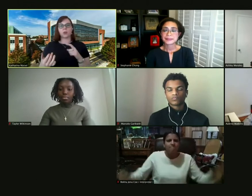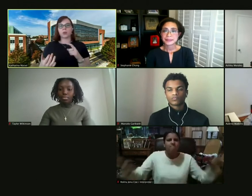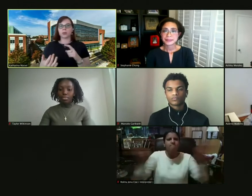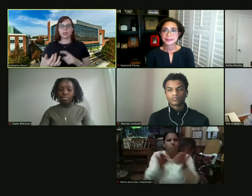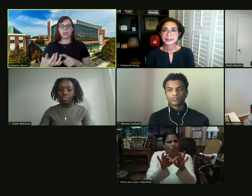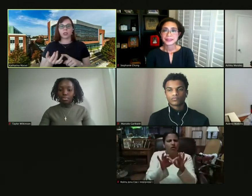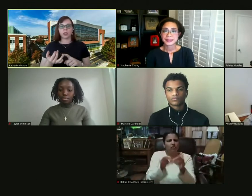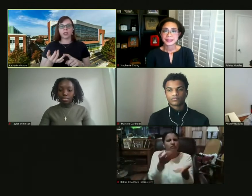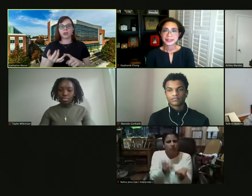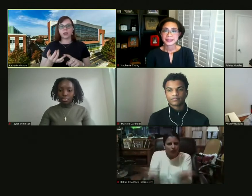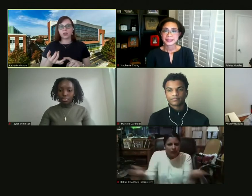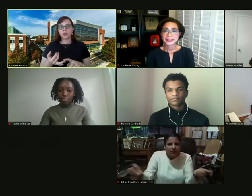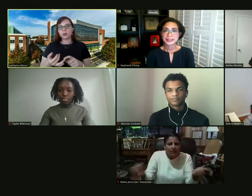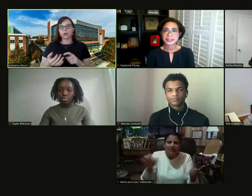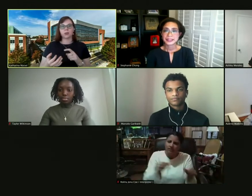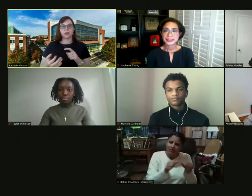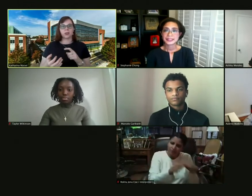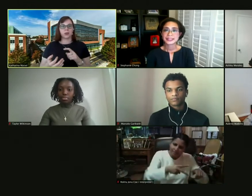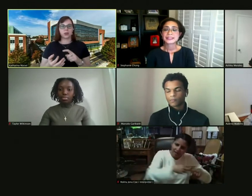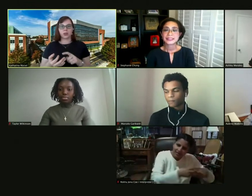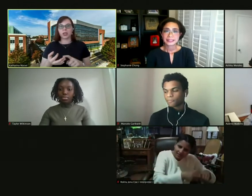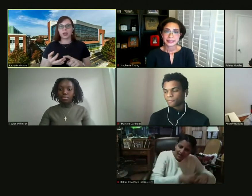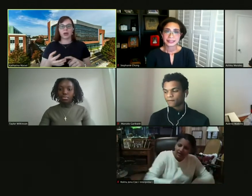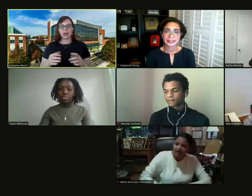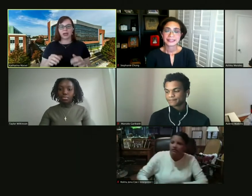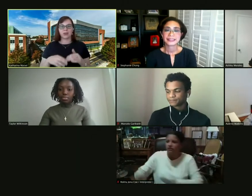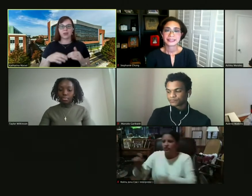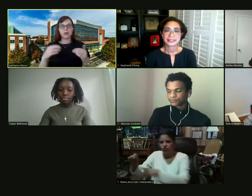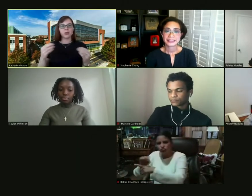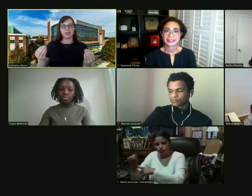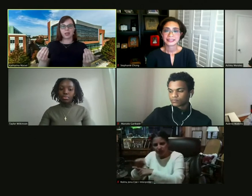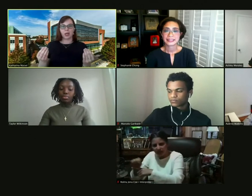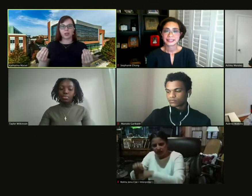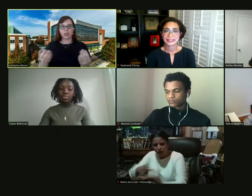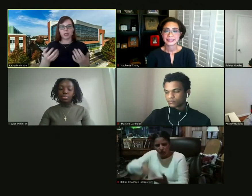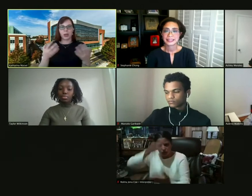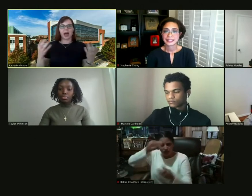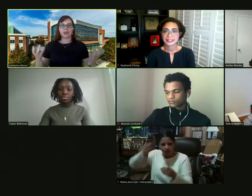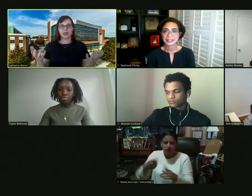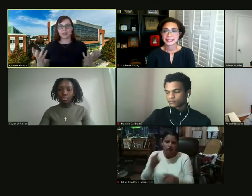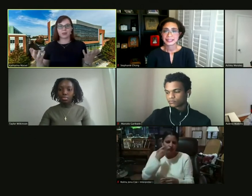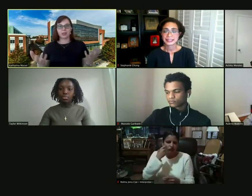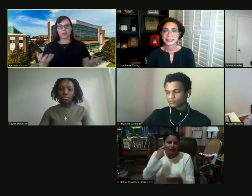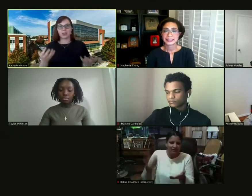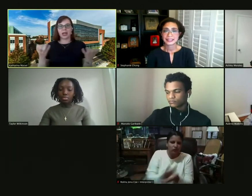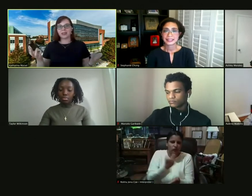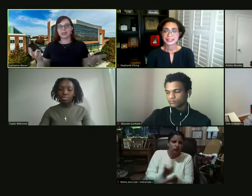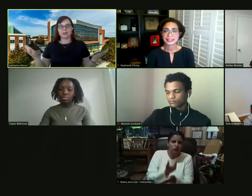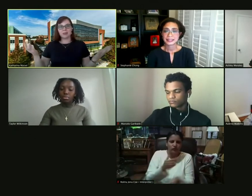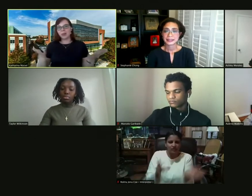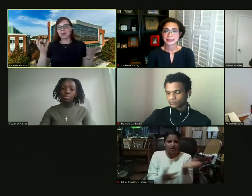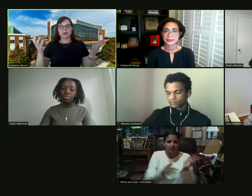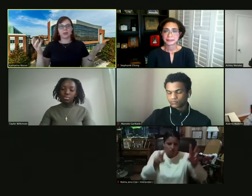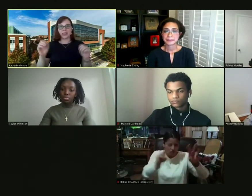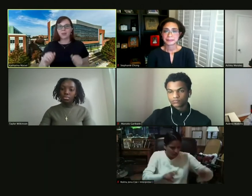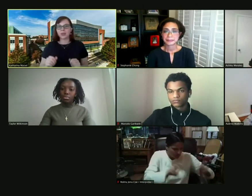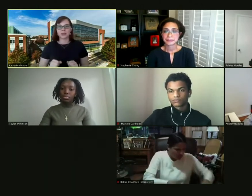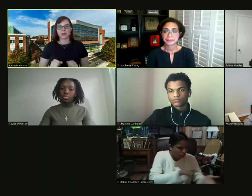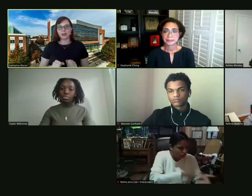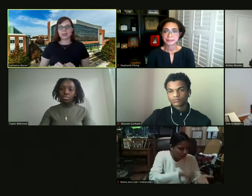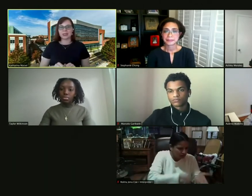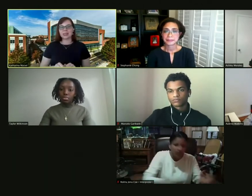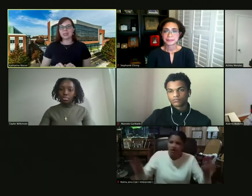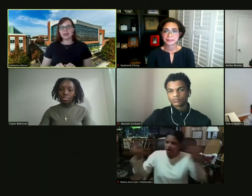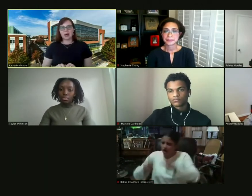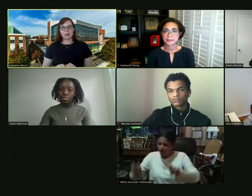maintained, where people need to be trained on the use. You know, you're learning about kind of the newest technologies to analyze research and analyze, you know,